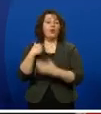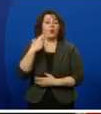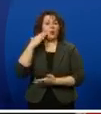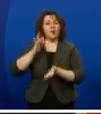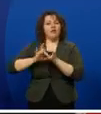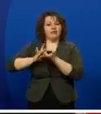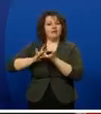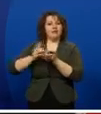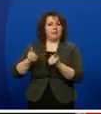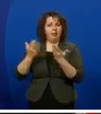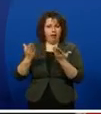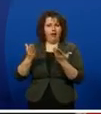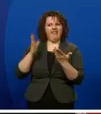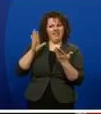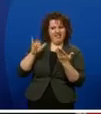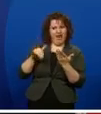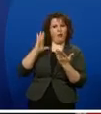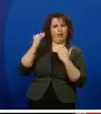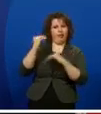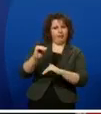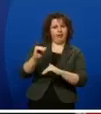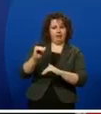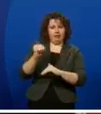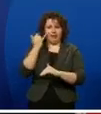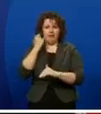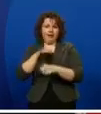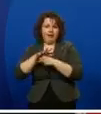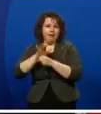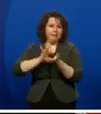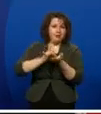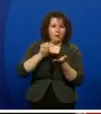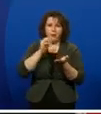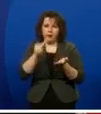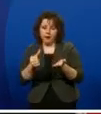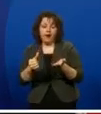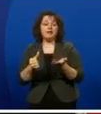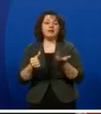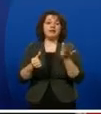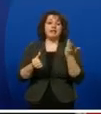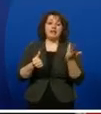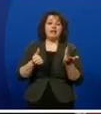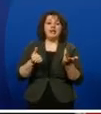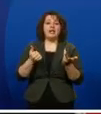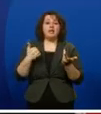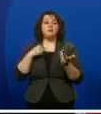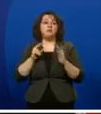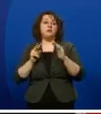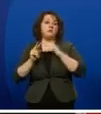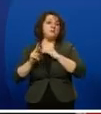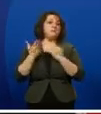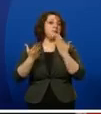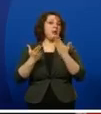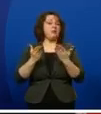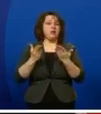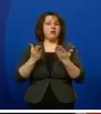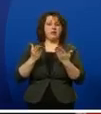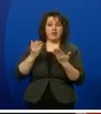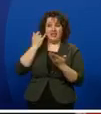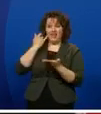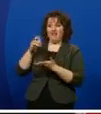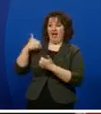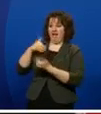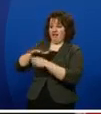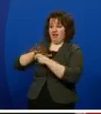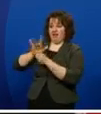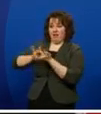would initially be the limiting factor, and then anticipated the limiting factor might shift to distribution. We want